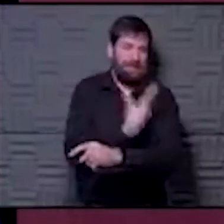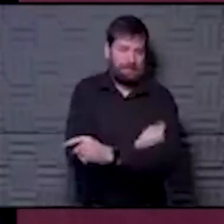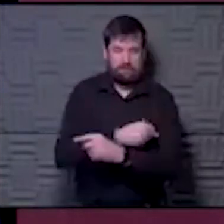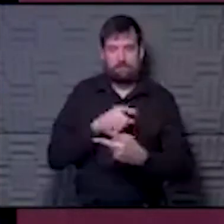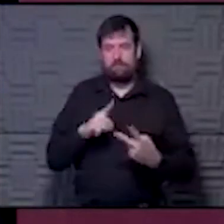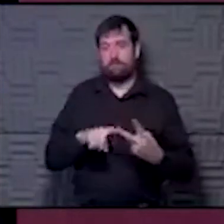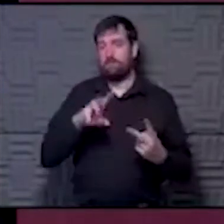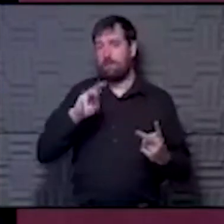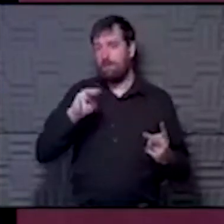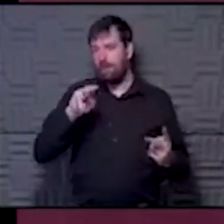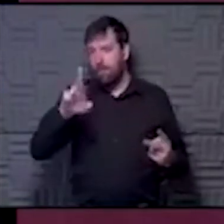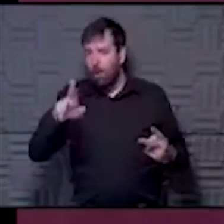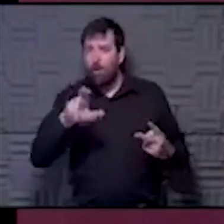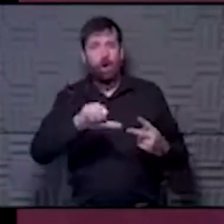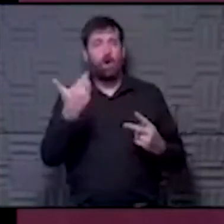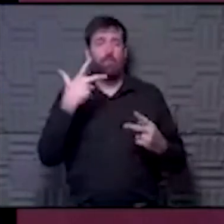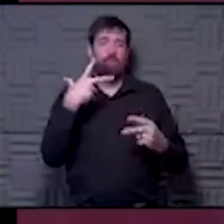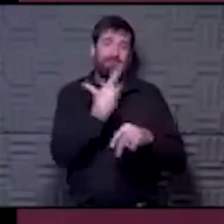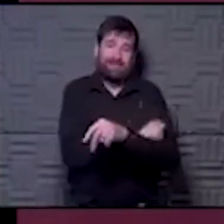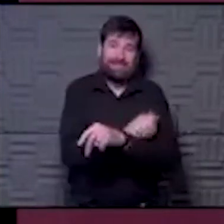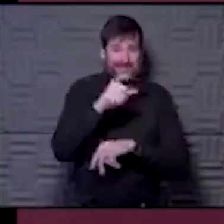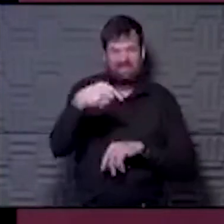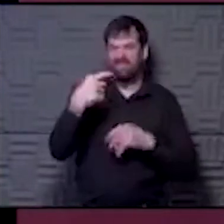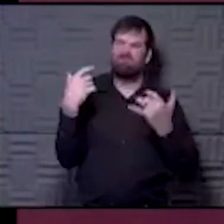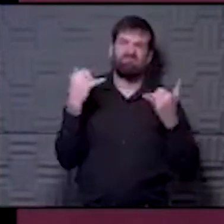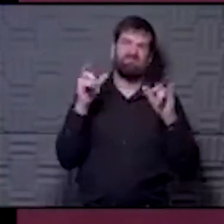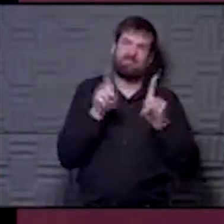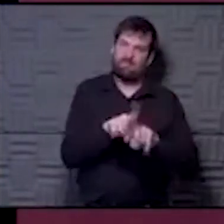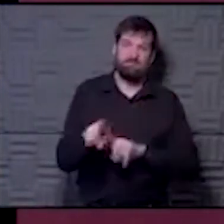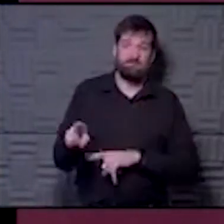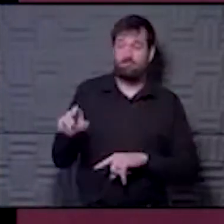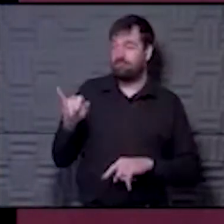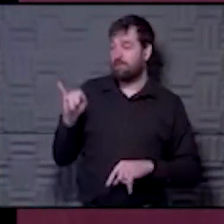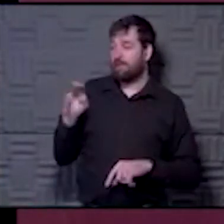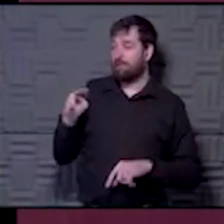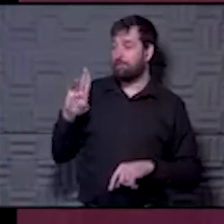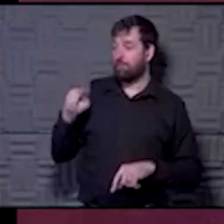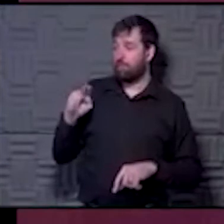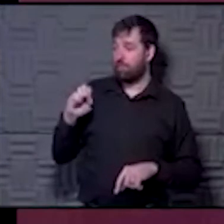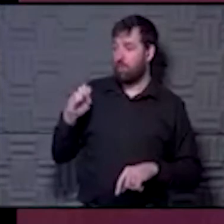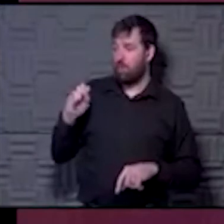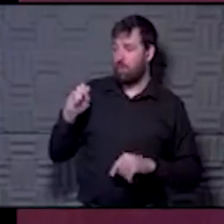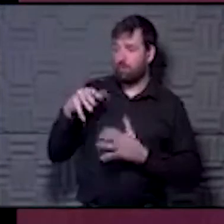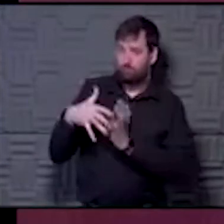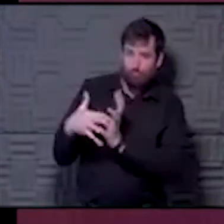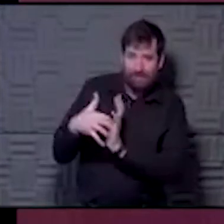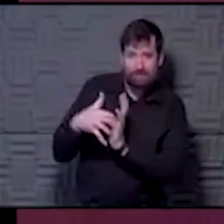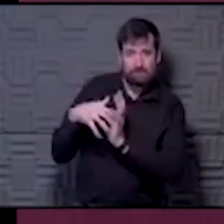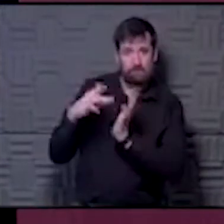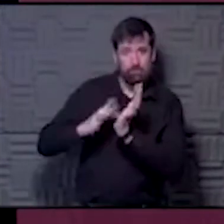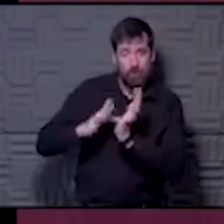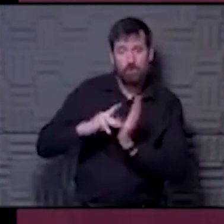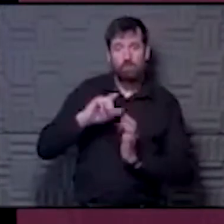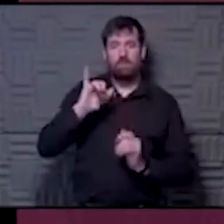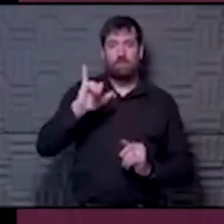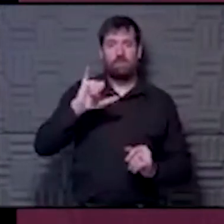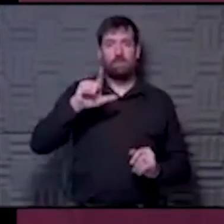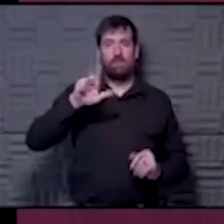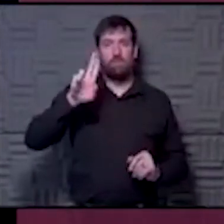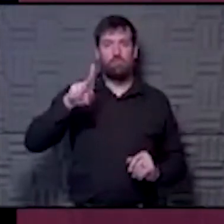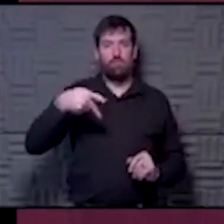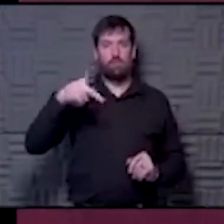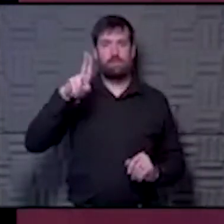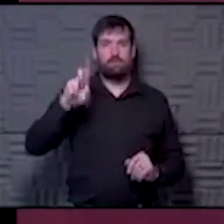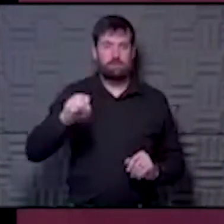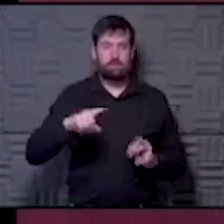MMR or any of the others you need to get. And as far as immunosuppressive drugs, because of some sort of condition like lupus or rheumatoid